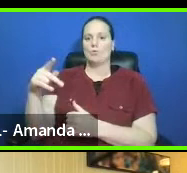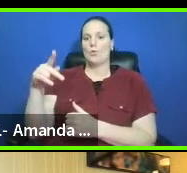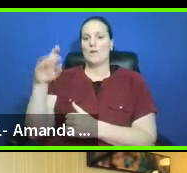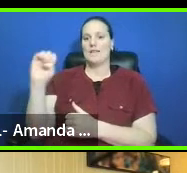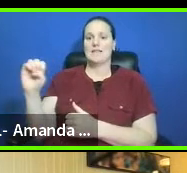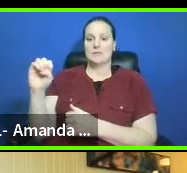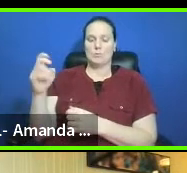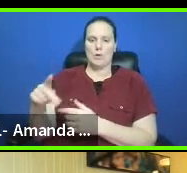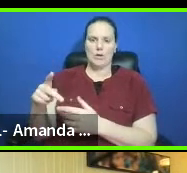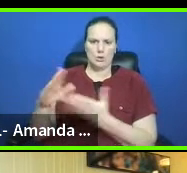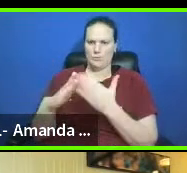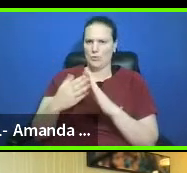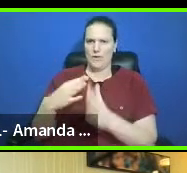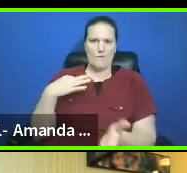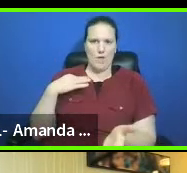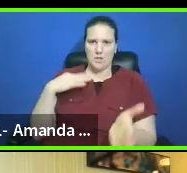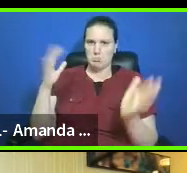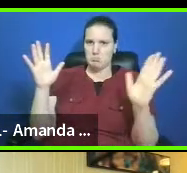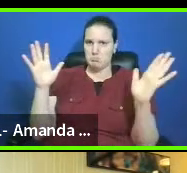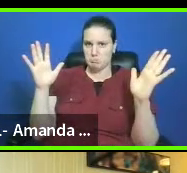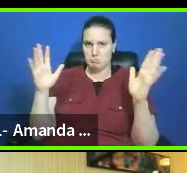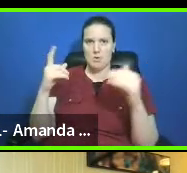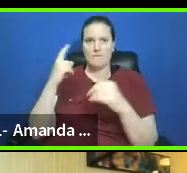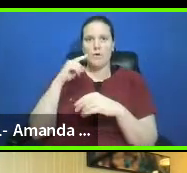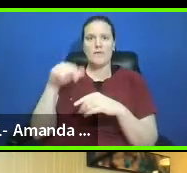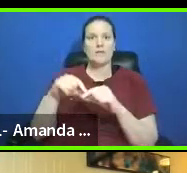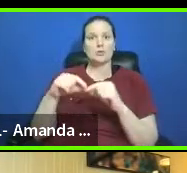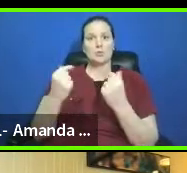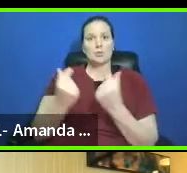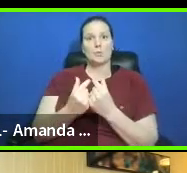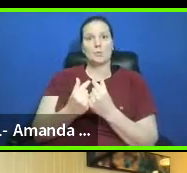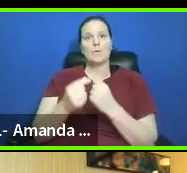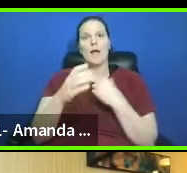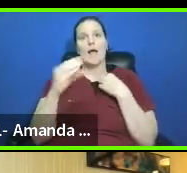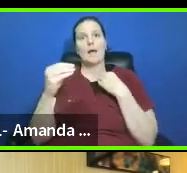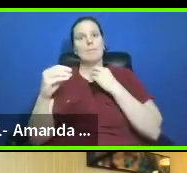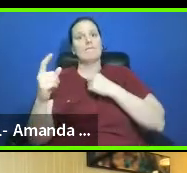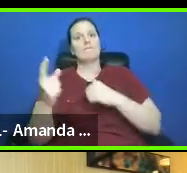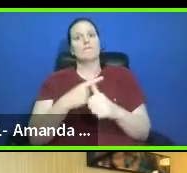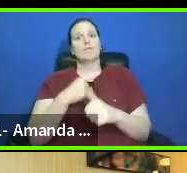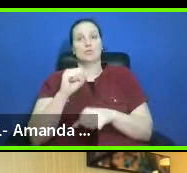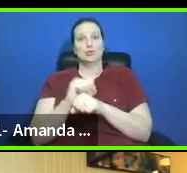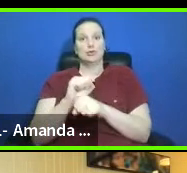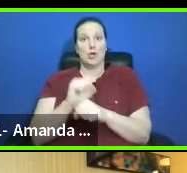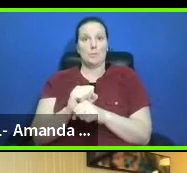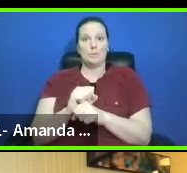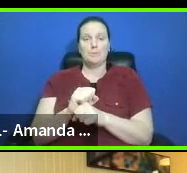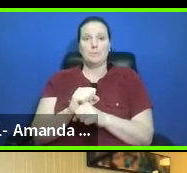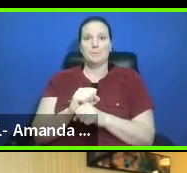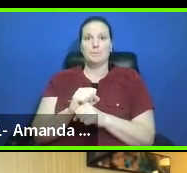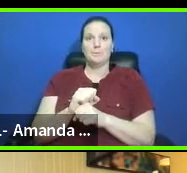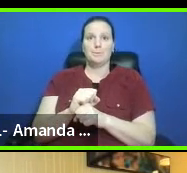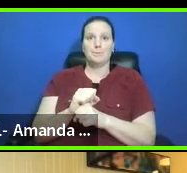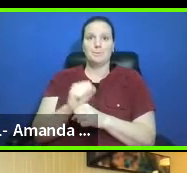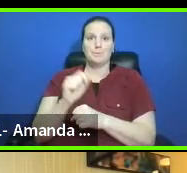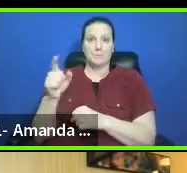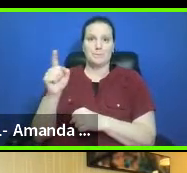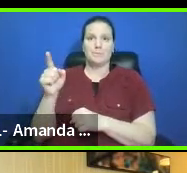I'm just a community volunteer in this group. And my first job was